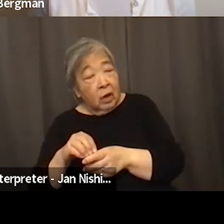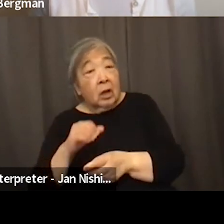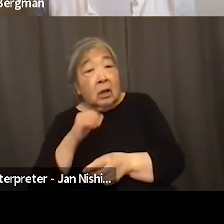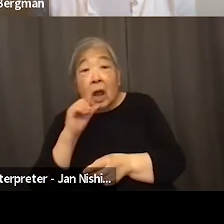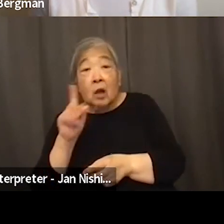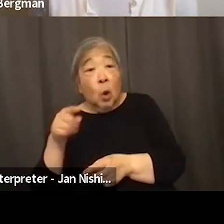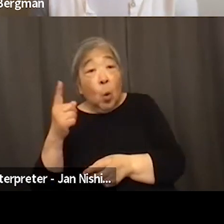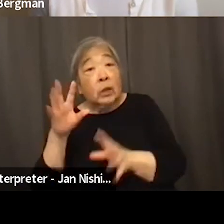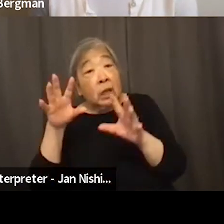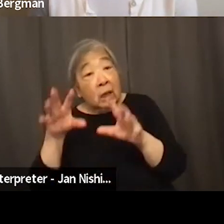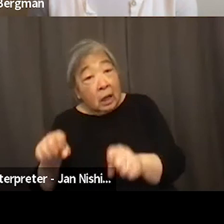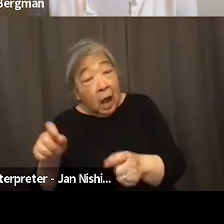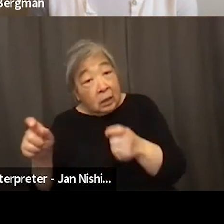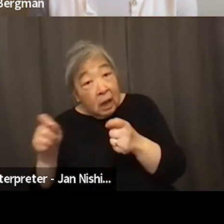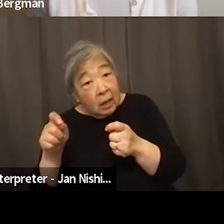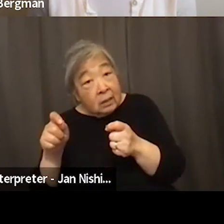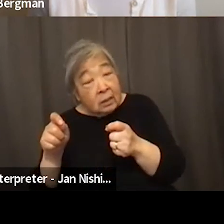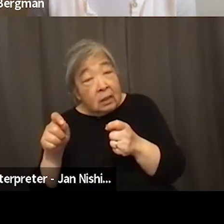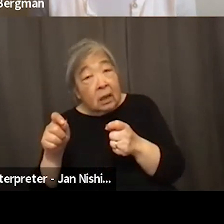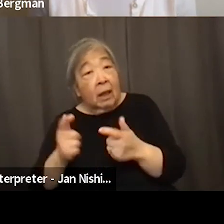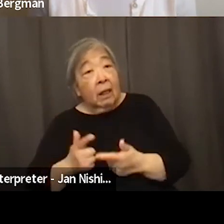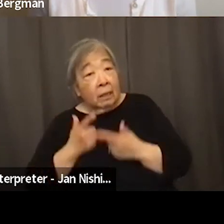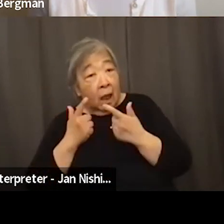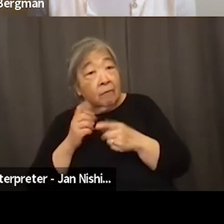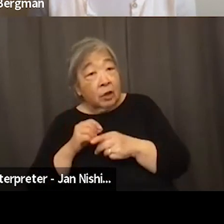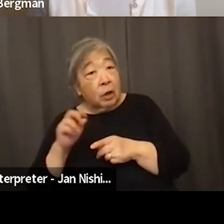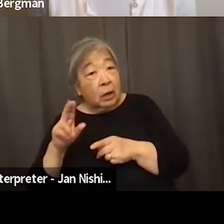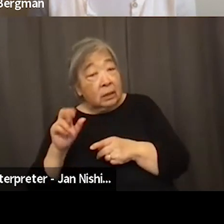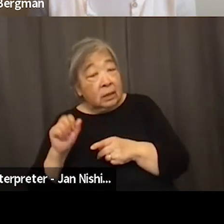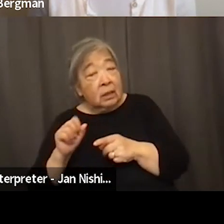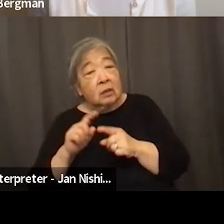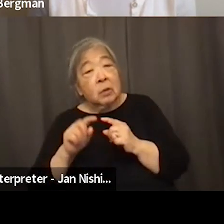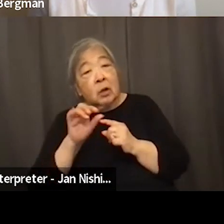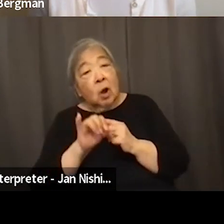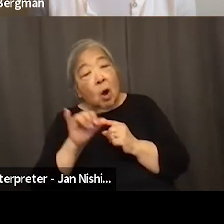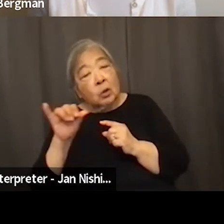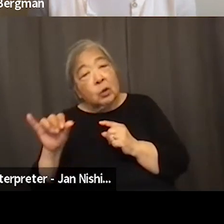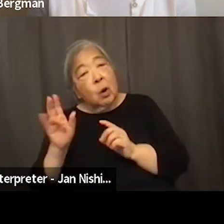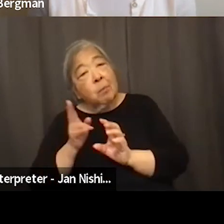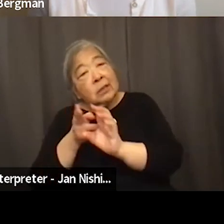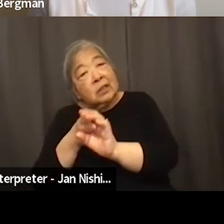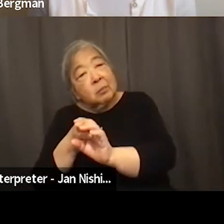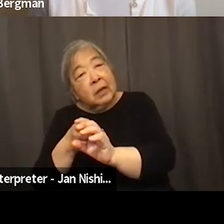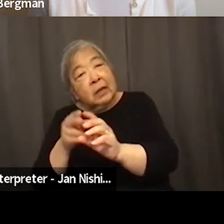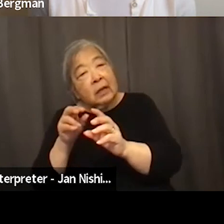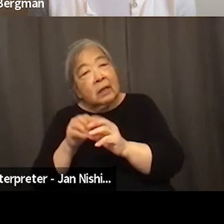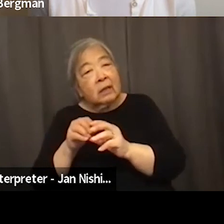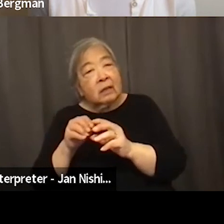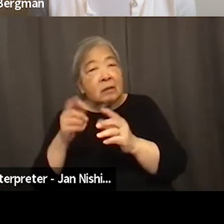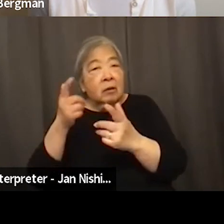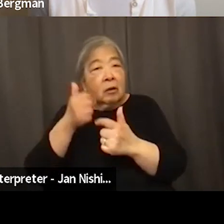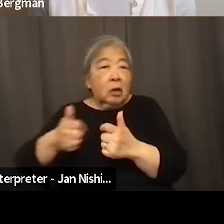only colonizing what's like life within the United States, but also participating in this Imperial